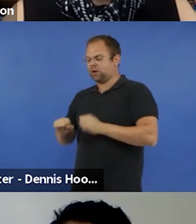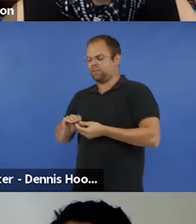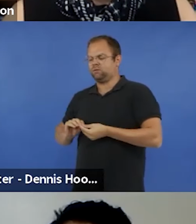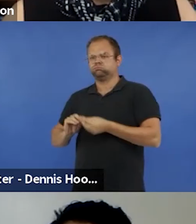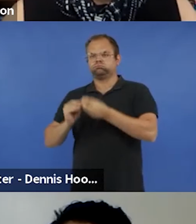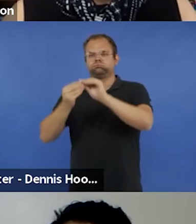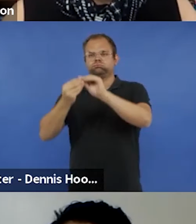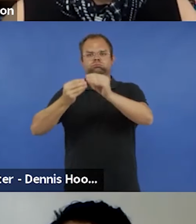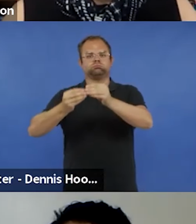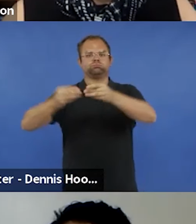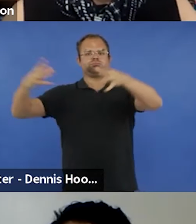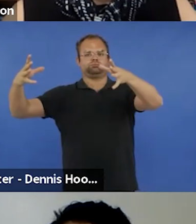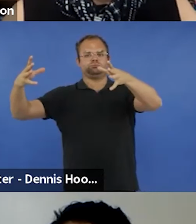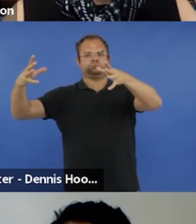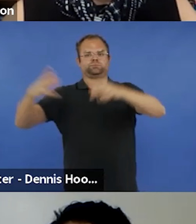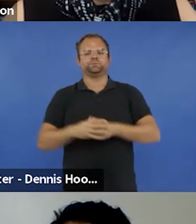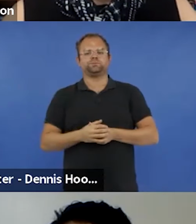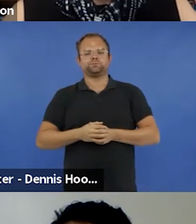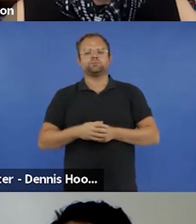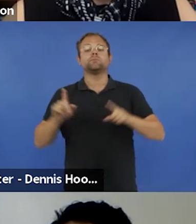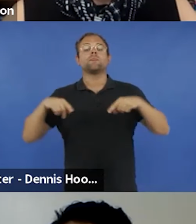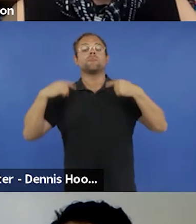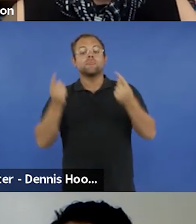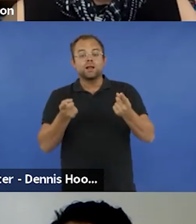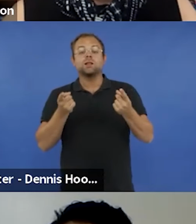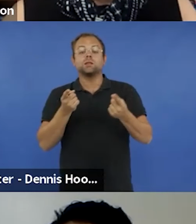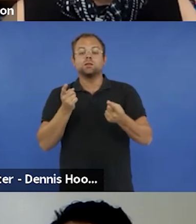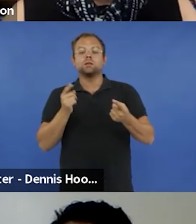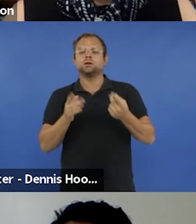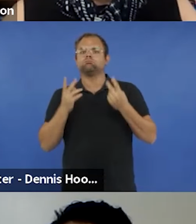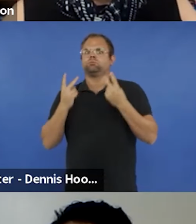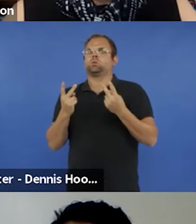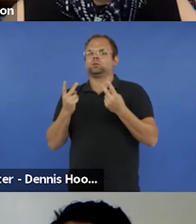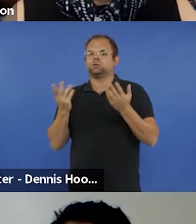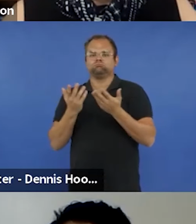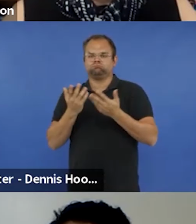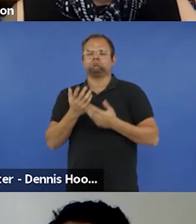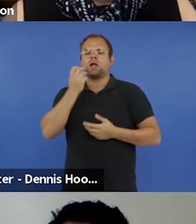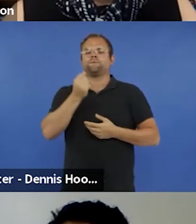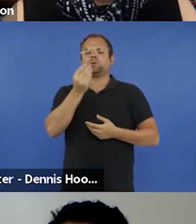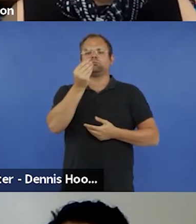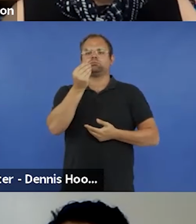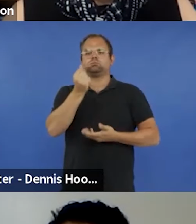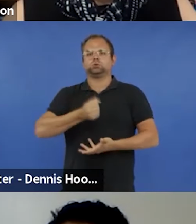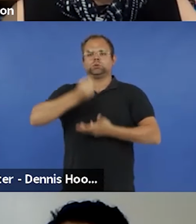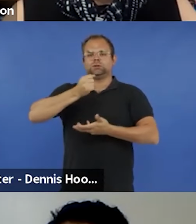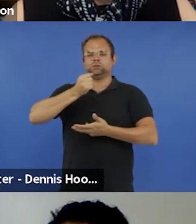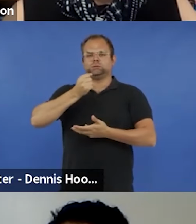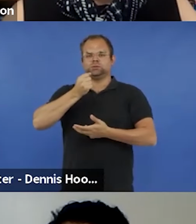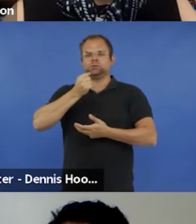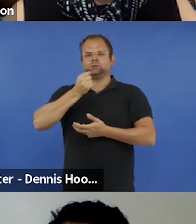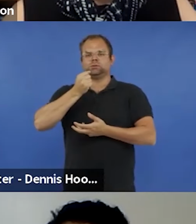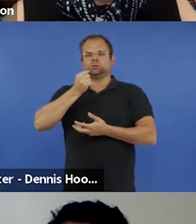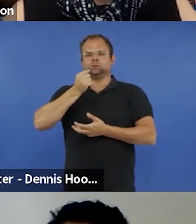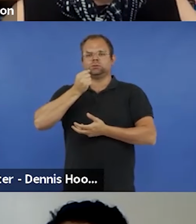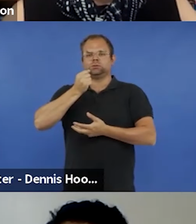policy, that we shouldn't wait for the budget to be there, but move forward at the local level. And indeed, I've seen a feedback